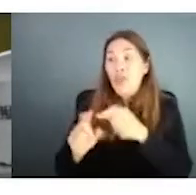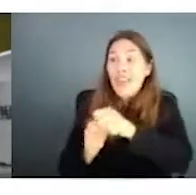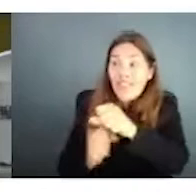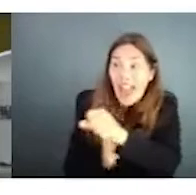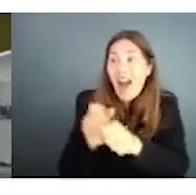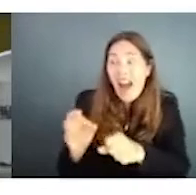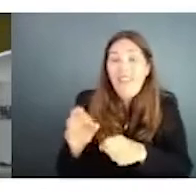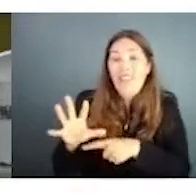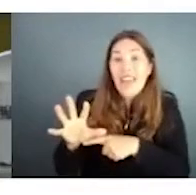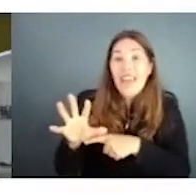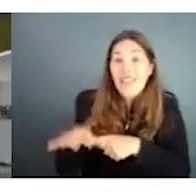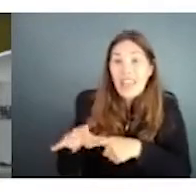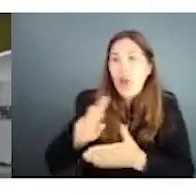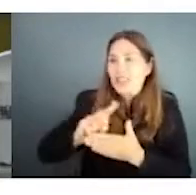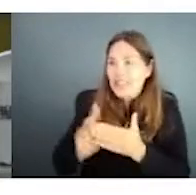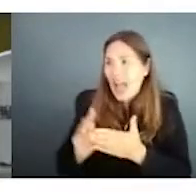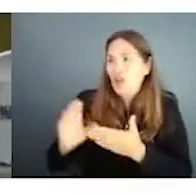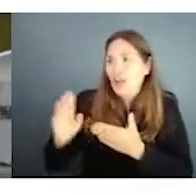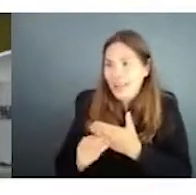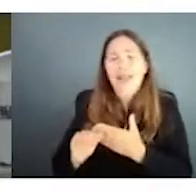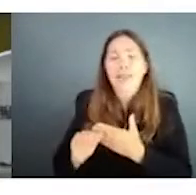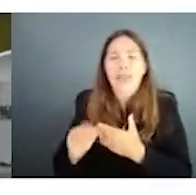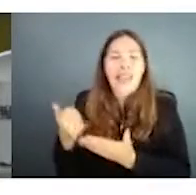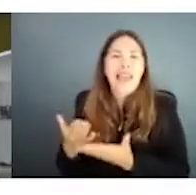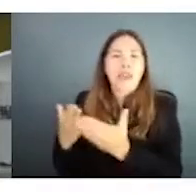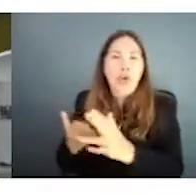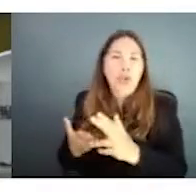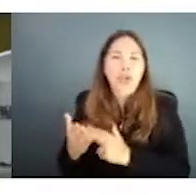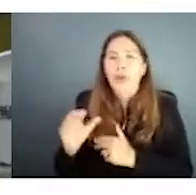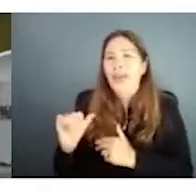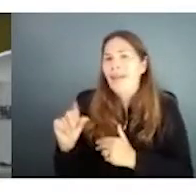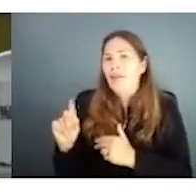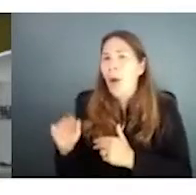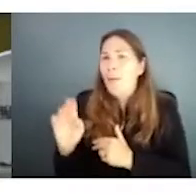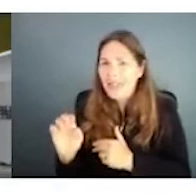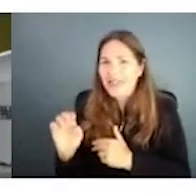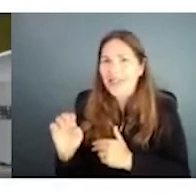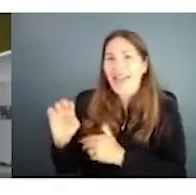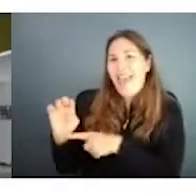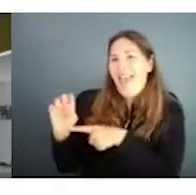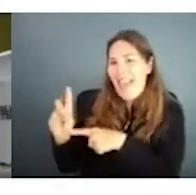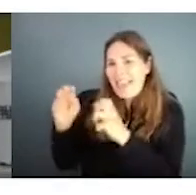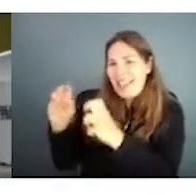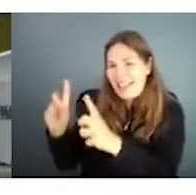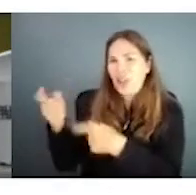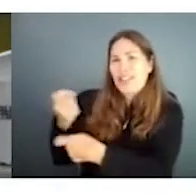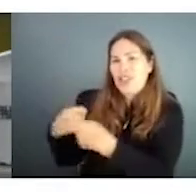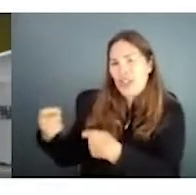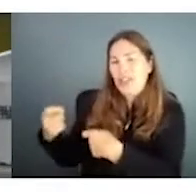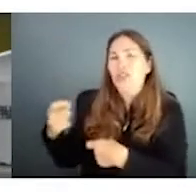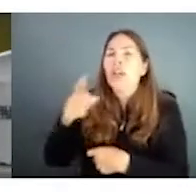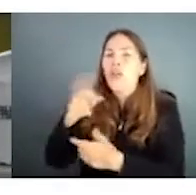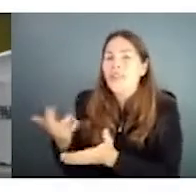Video Design curriculum. It's hosted through the Adobe Ed Exchange, so you'll need to sign in,